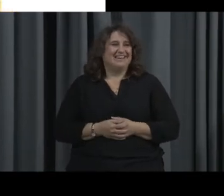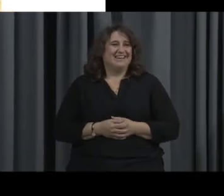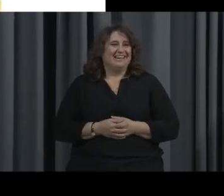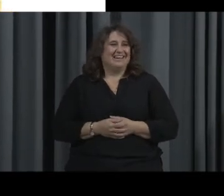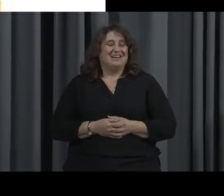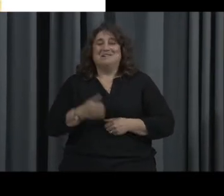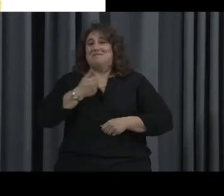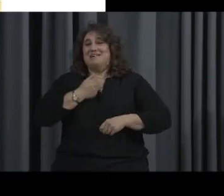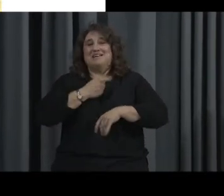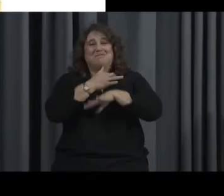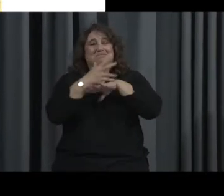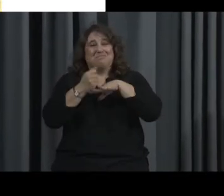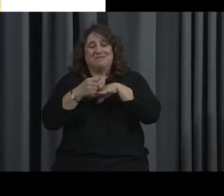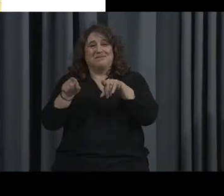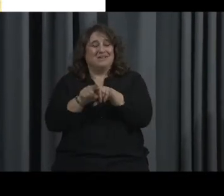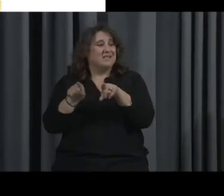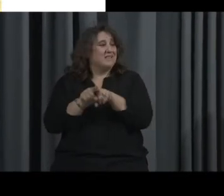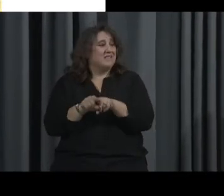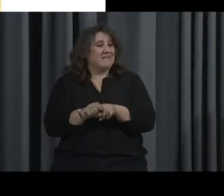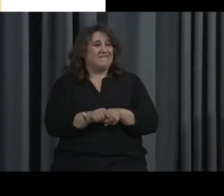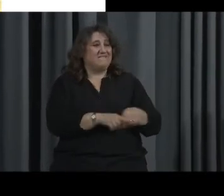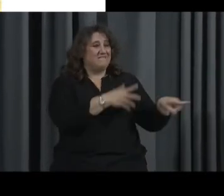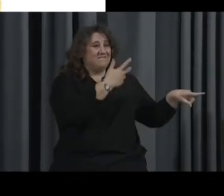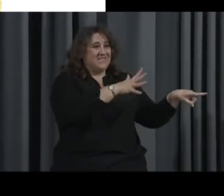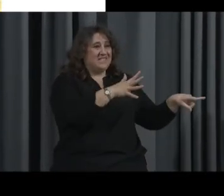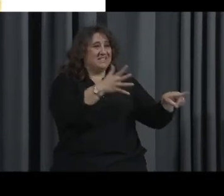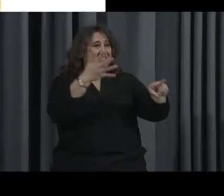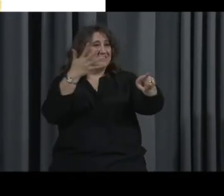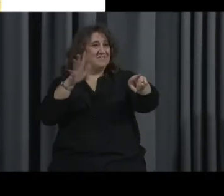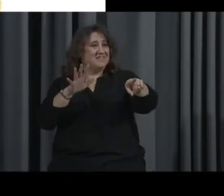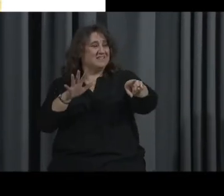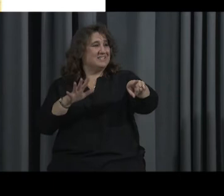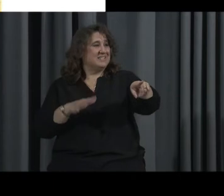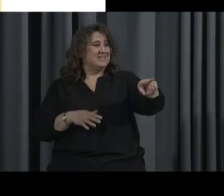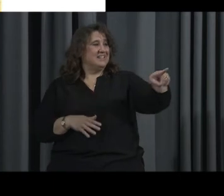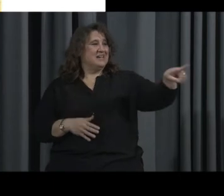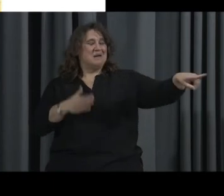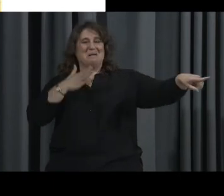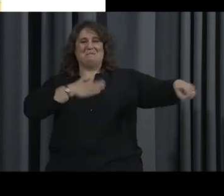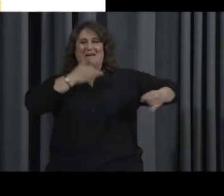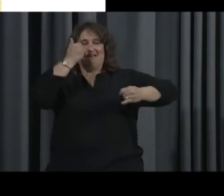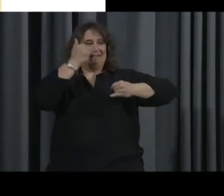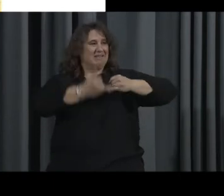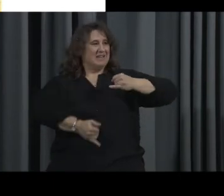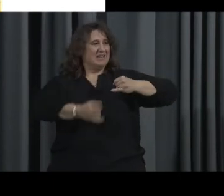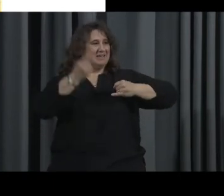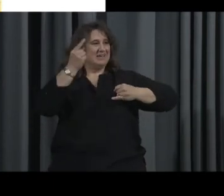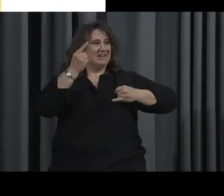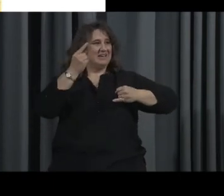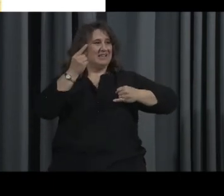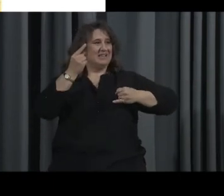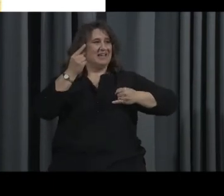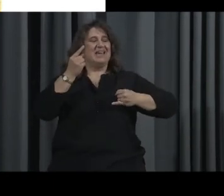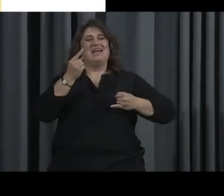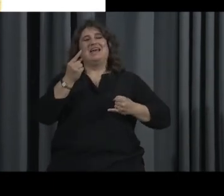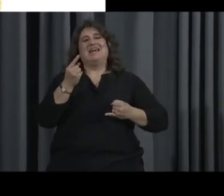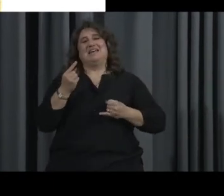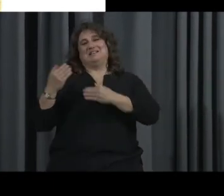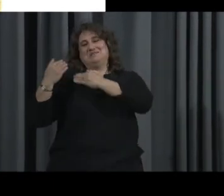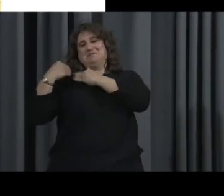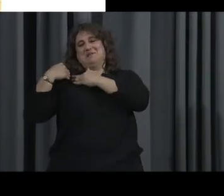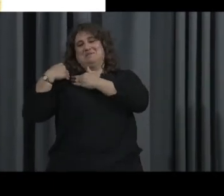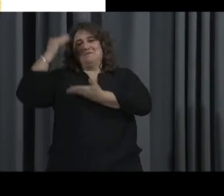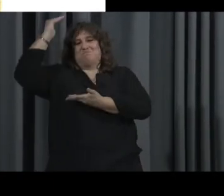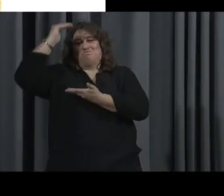I'm all out too. Nobody has nothing else. No. Mm-hmm. All right. Okay. Well, my last one was less responsibility. Oh